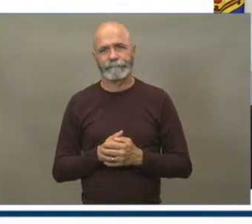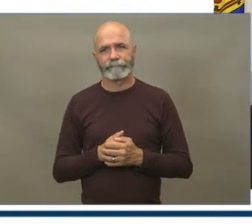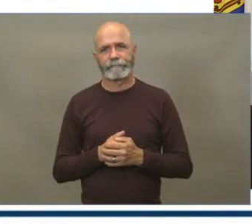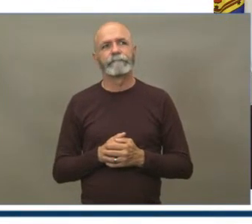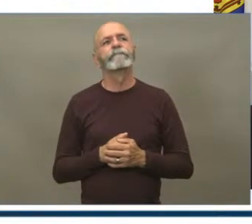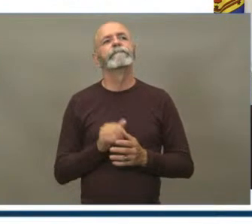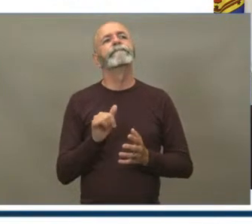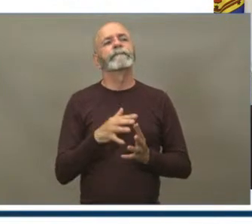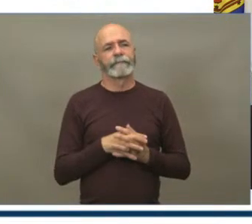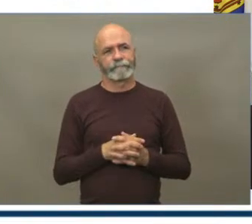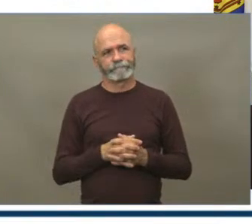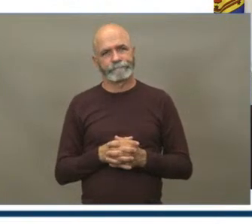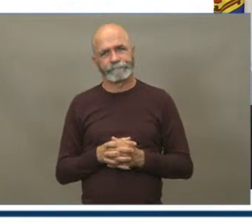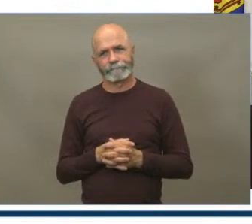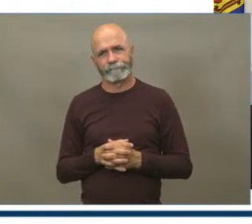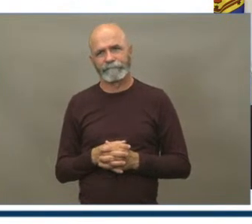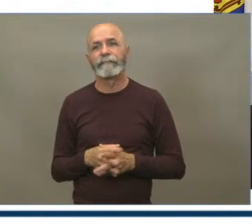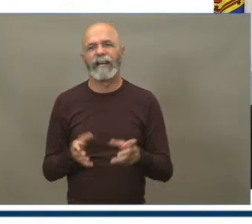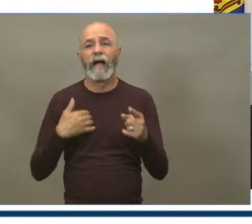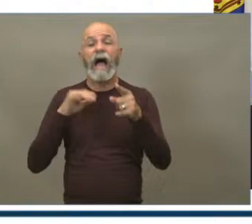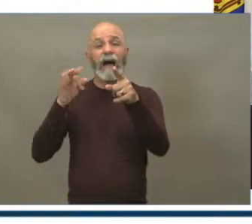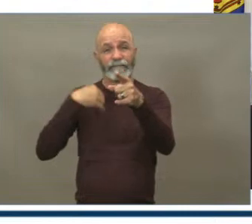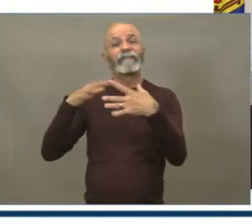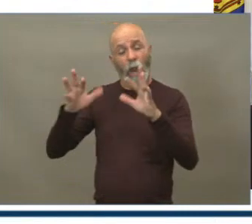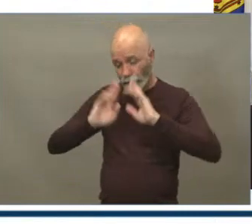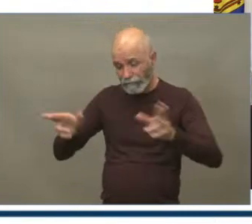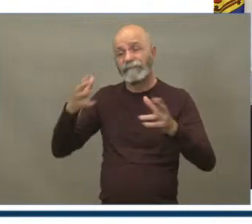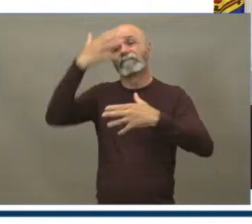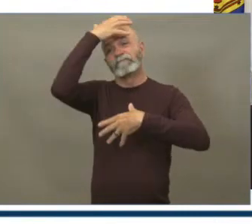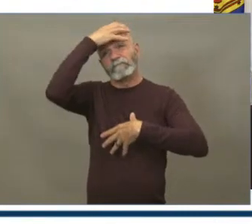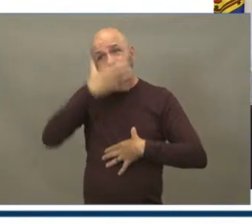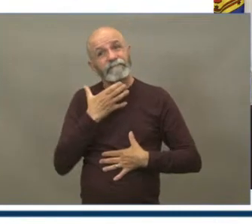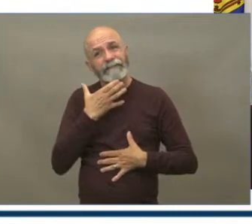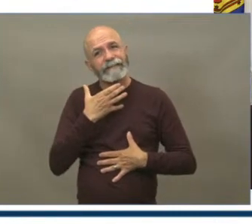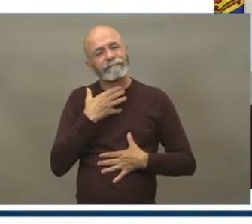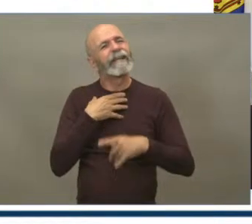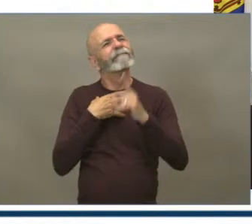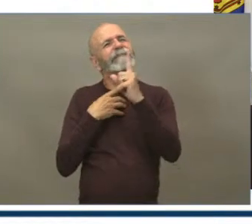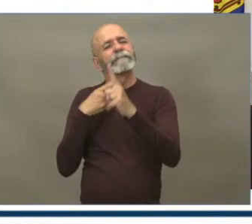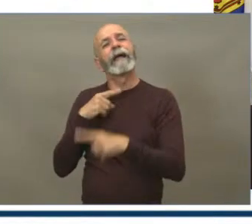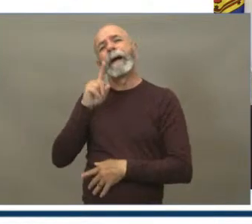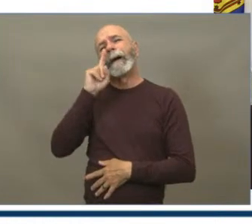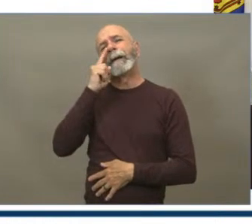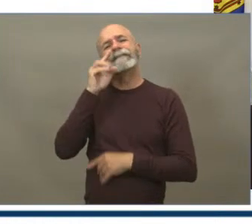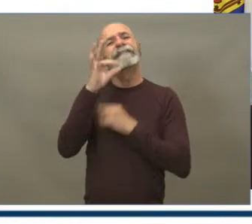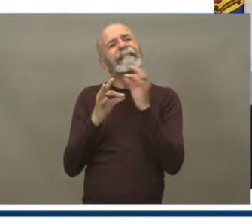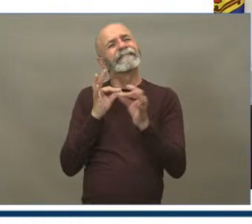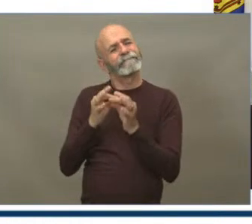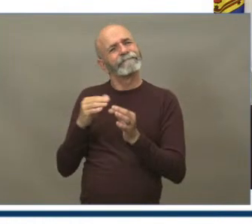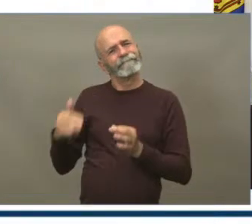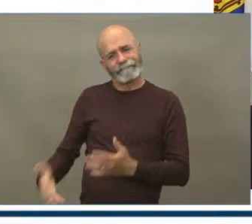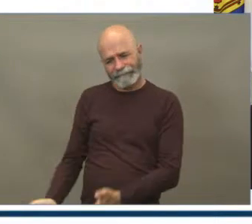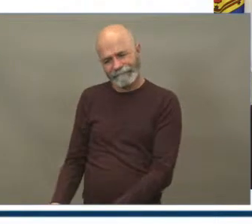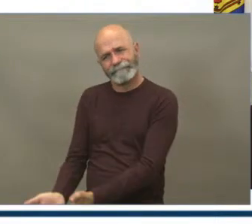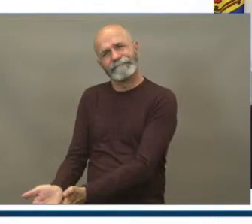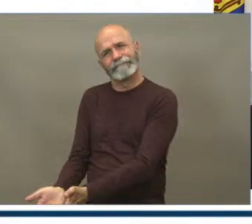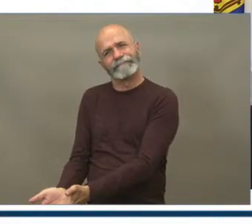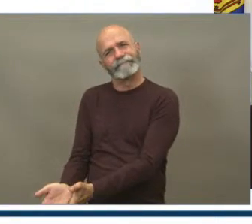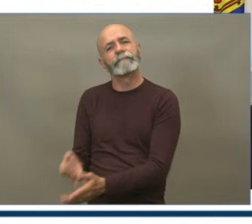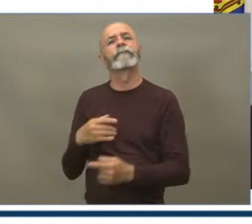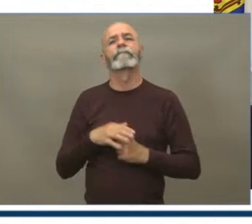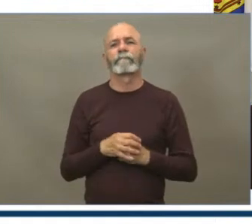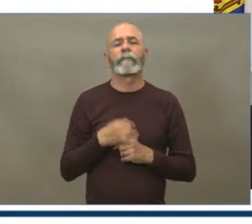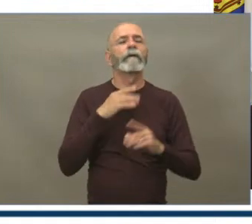given shields, but what they need are rapid tests. But on another note, I'm hearing that nurses are being asked to